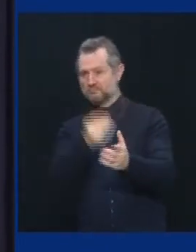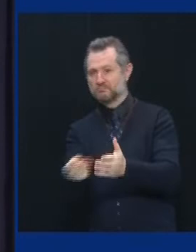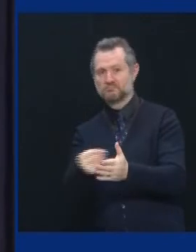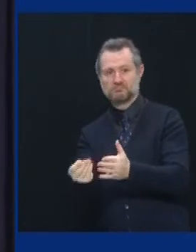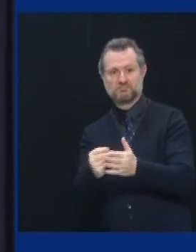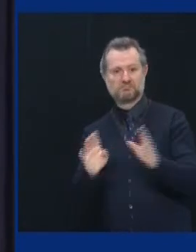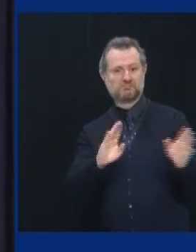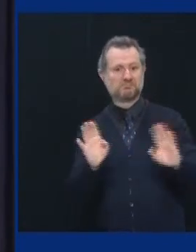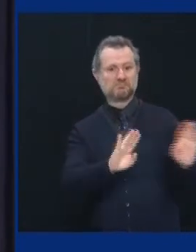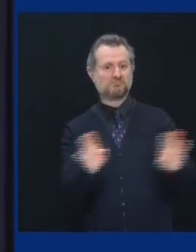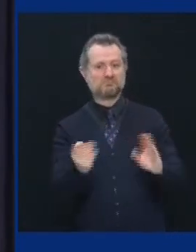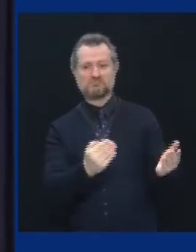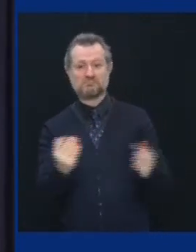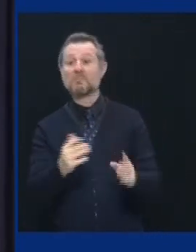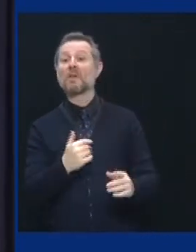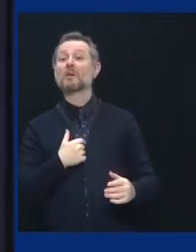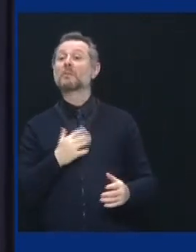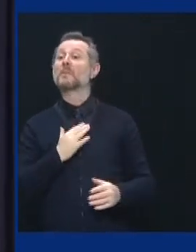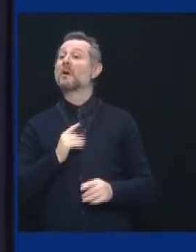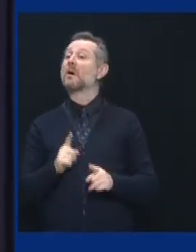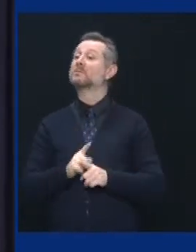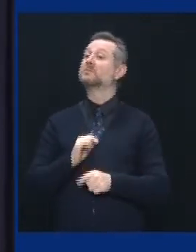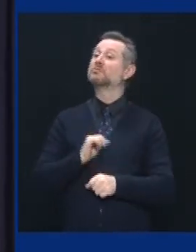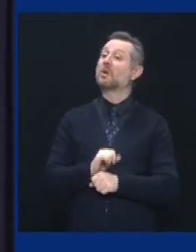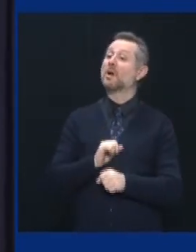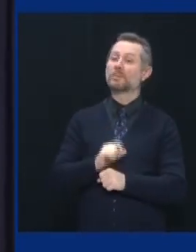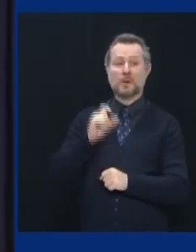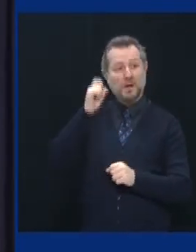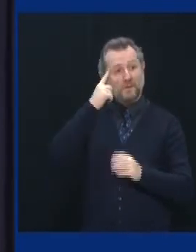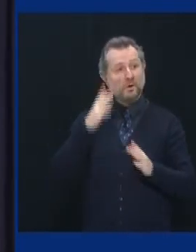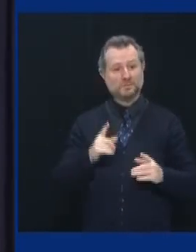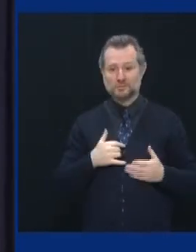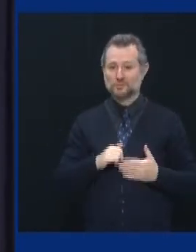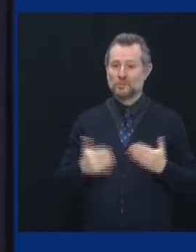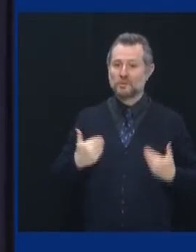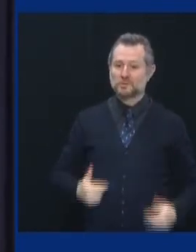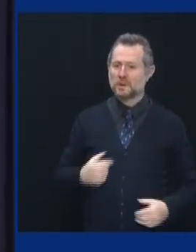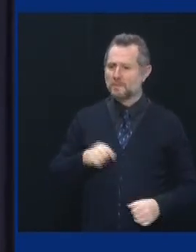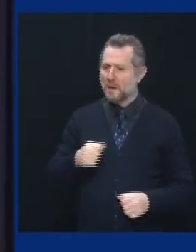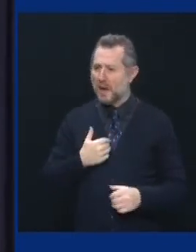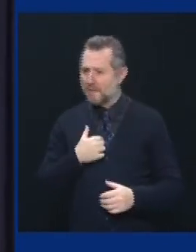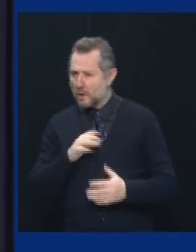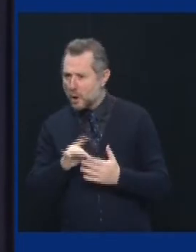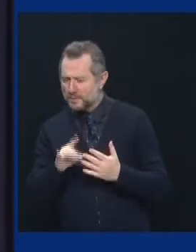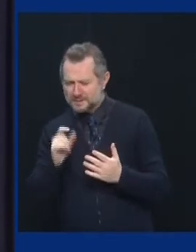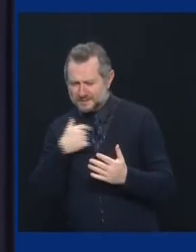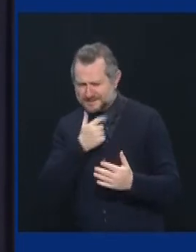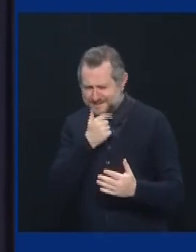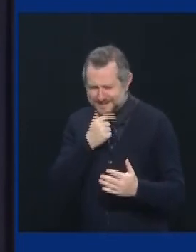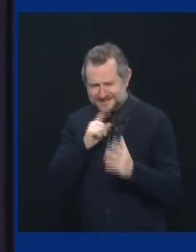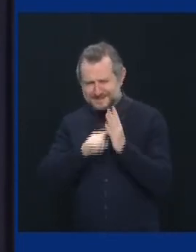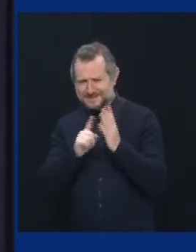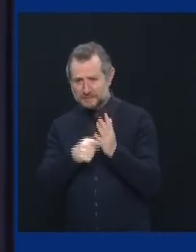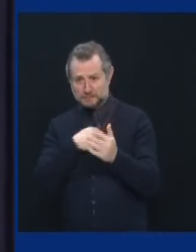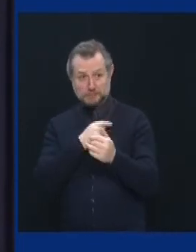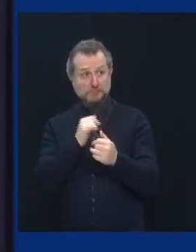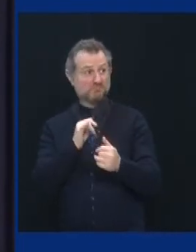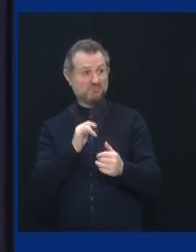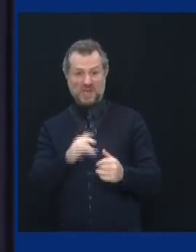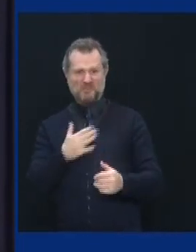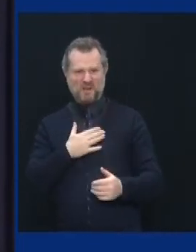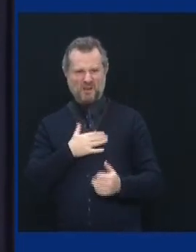Look, my job as governor of New York is to pursue every avenue, and that's what I'm doing.